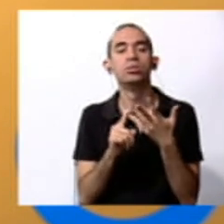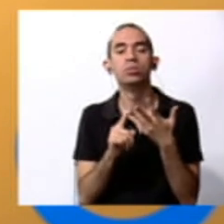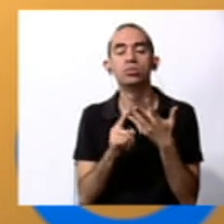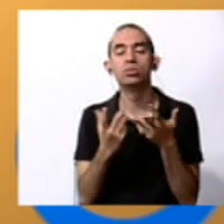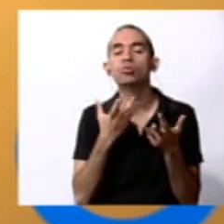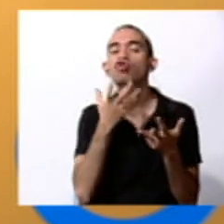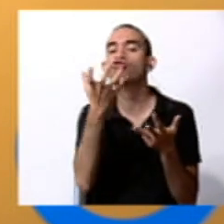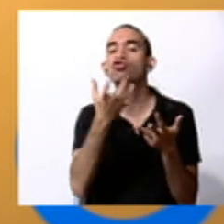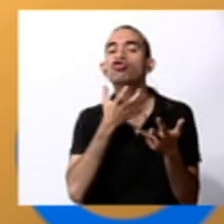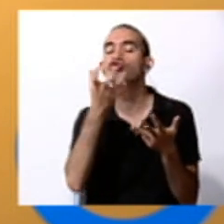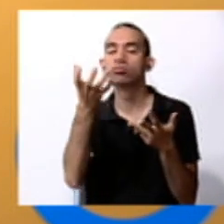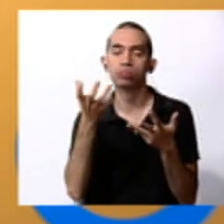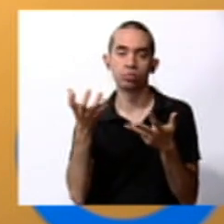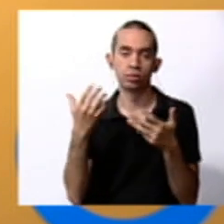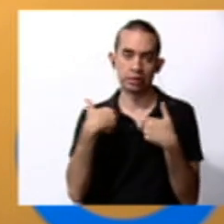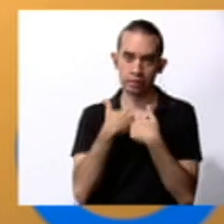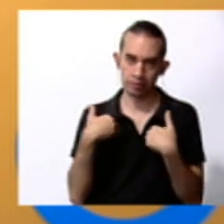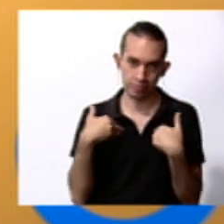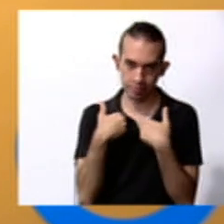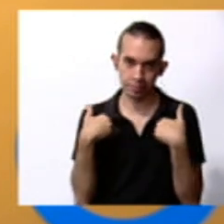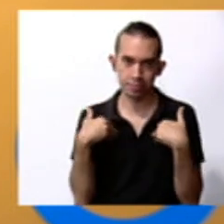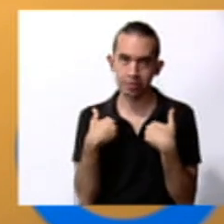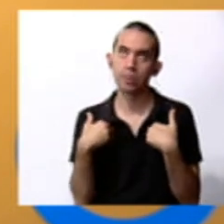sound this animal